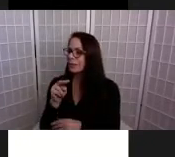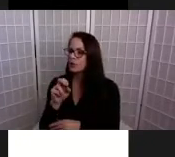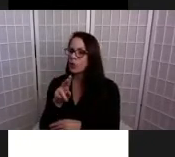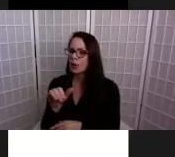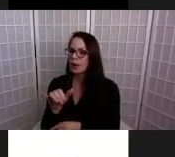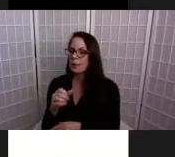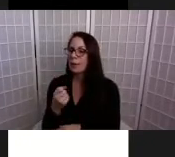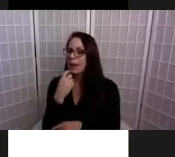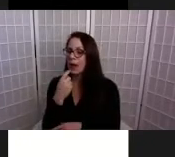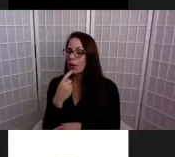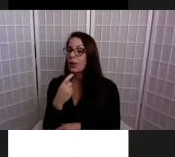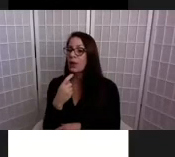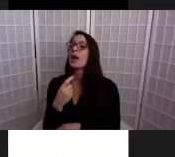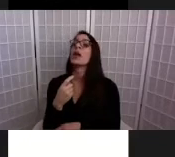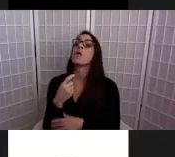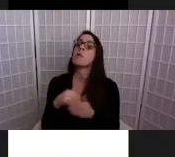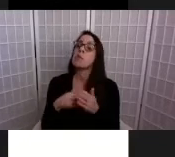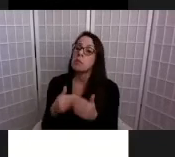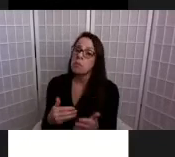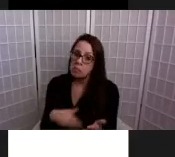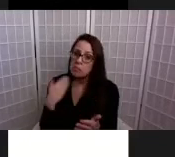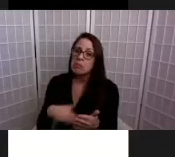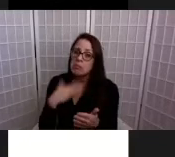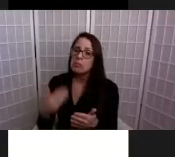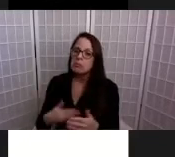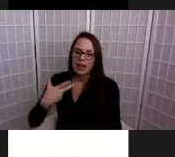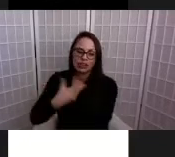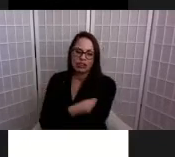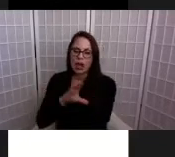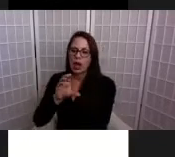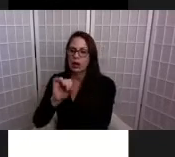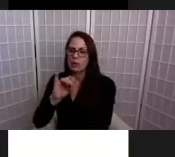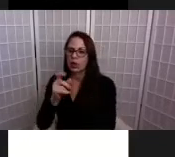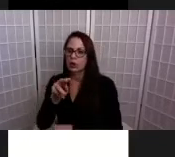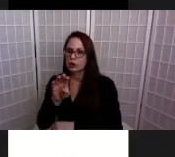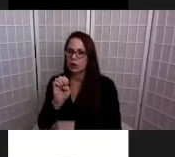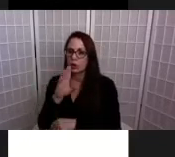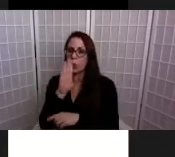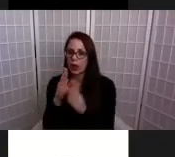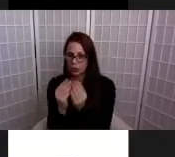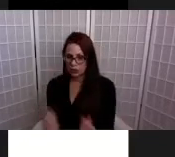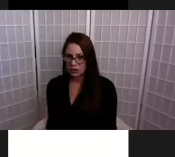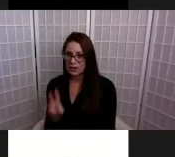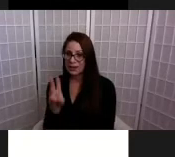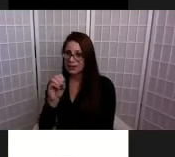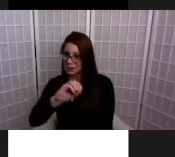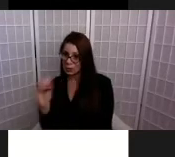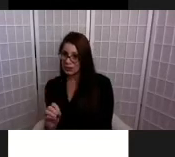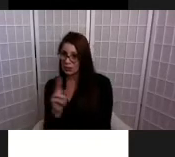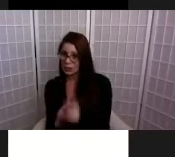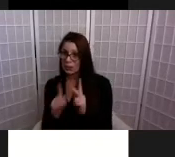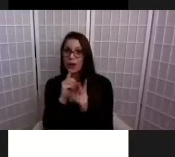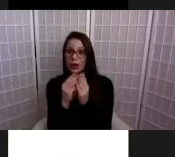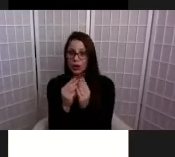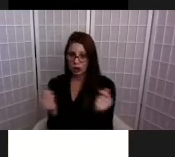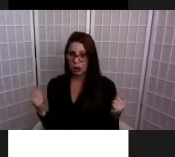a shot of cortisone will often resolve this. And probably 60 to 70% of people are cured forever with this